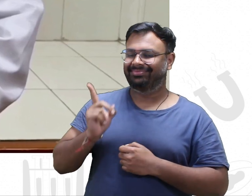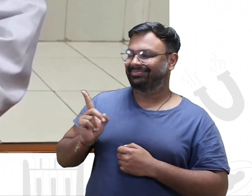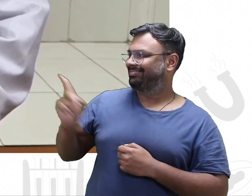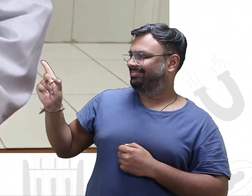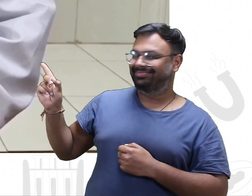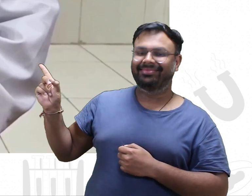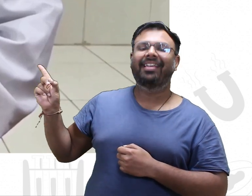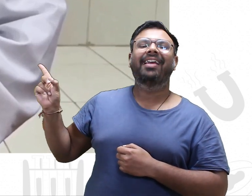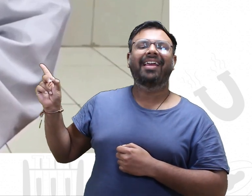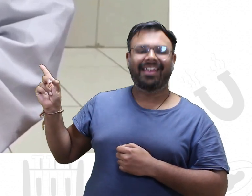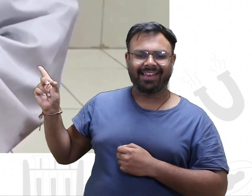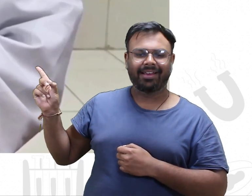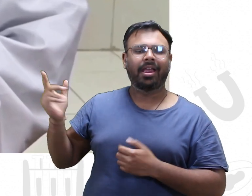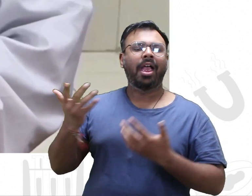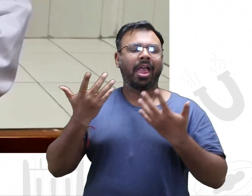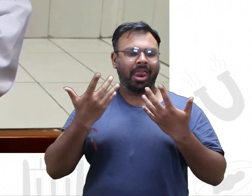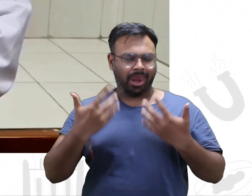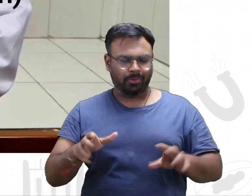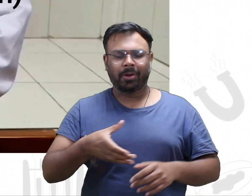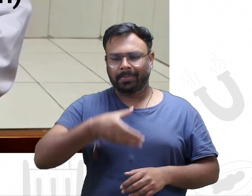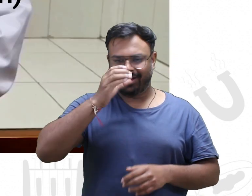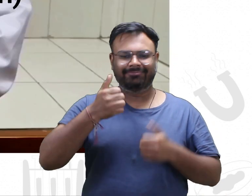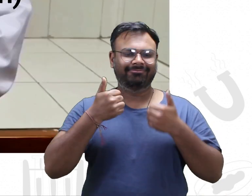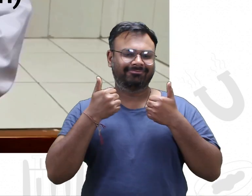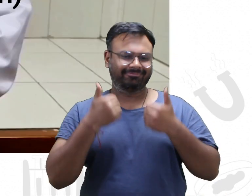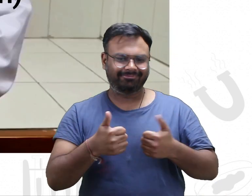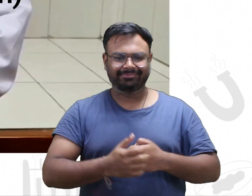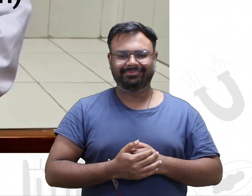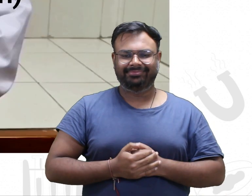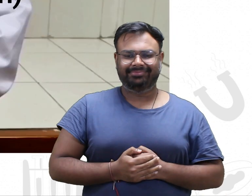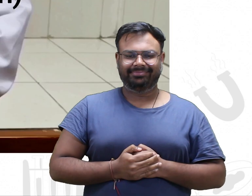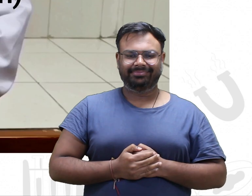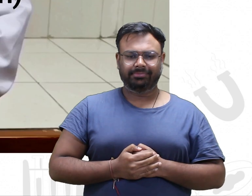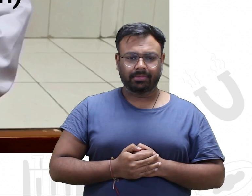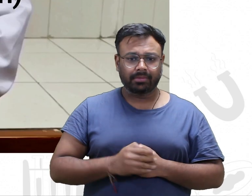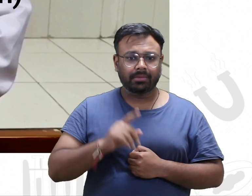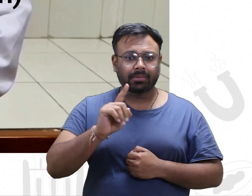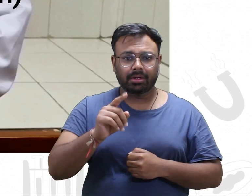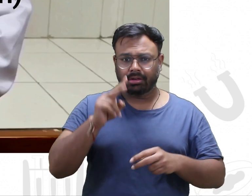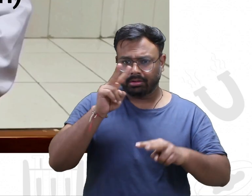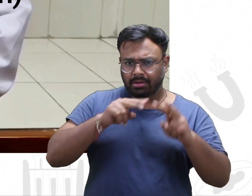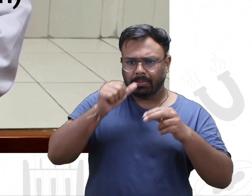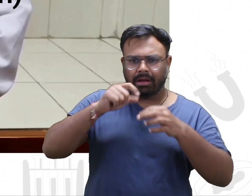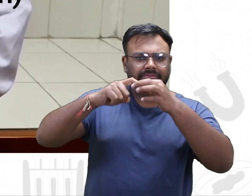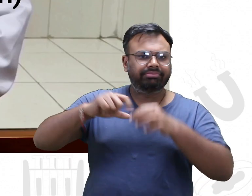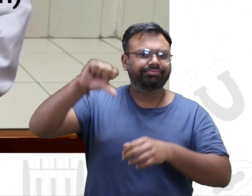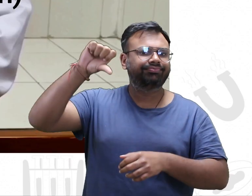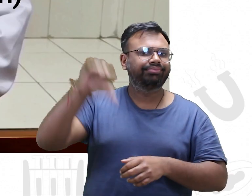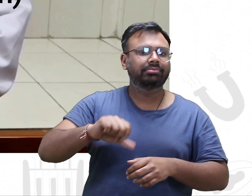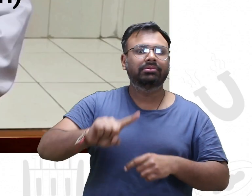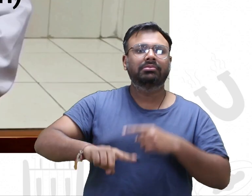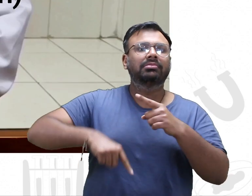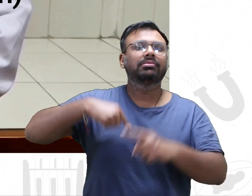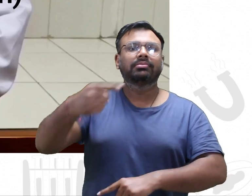of 150 microsiemens per centimeter, which is not within the acceptable range for drinking water. That indicates